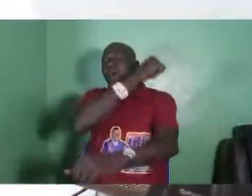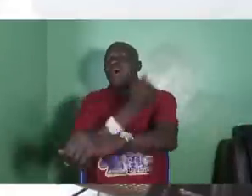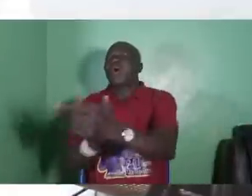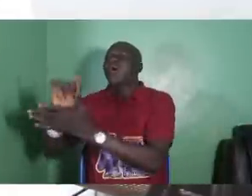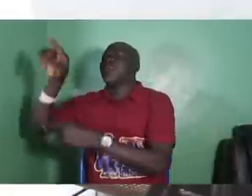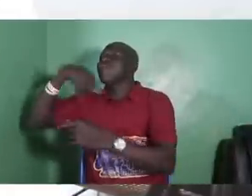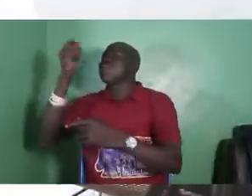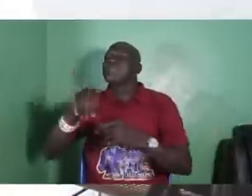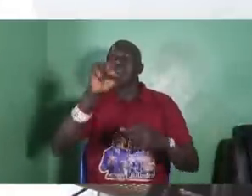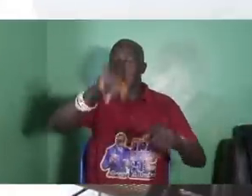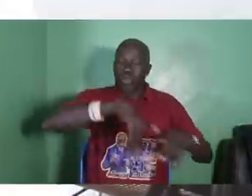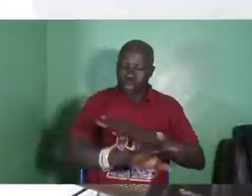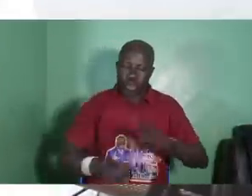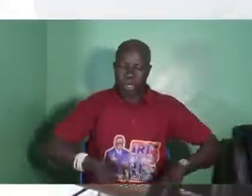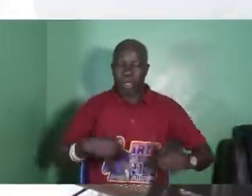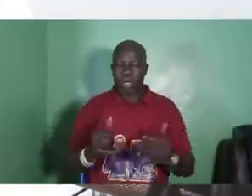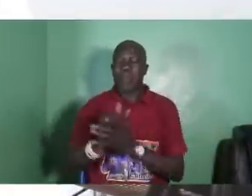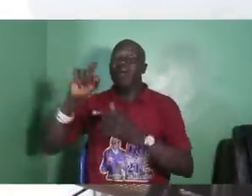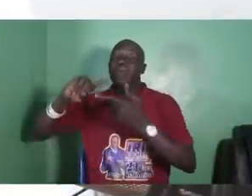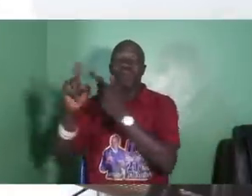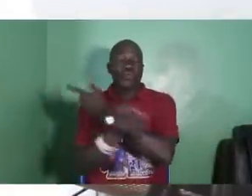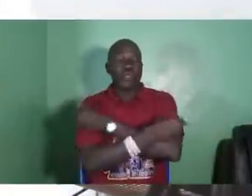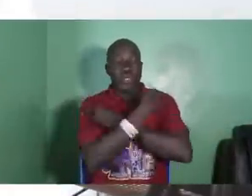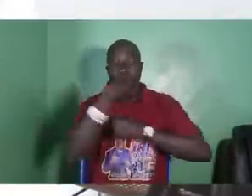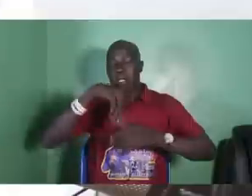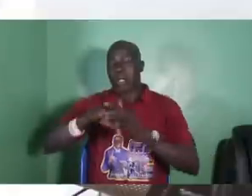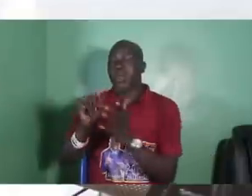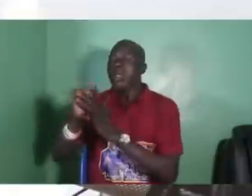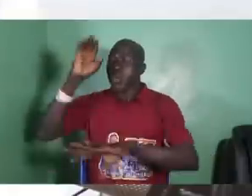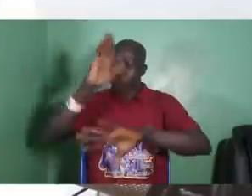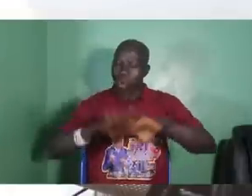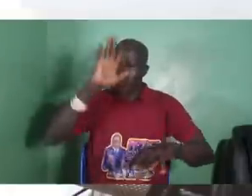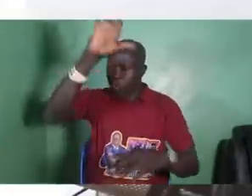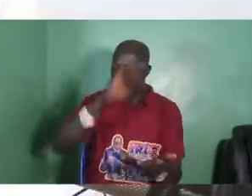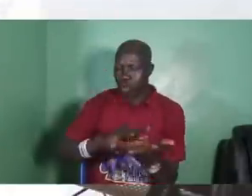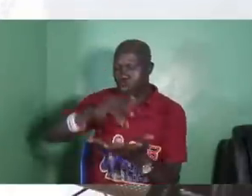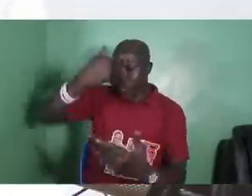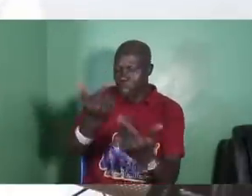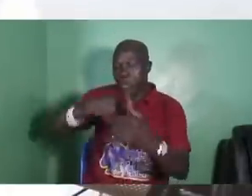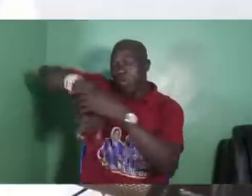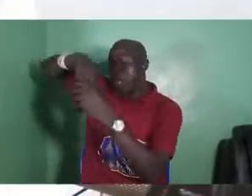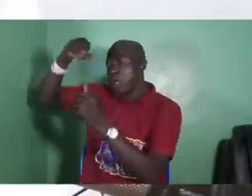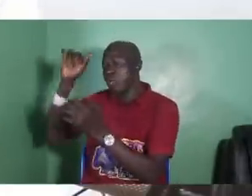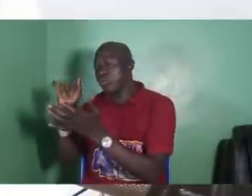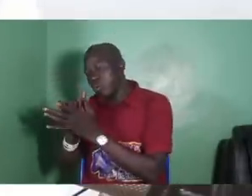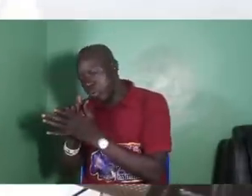lo sinu aye e prophecy comes to your life lati oni lo from today's a pe ogo re jade wa call out your glory